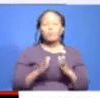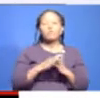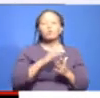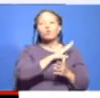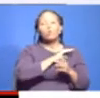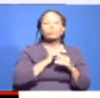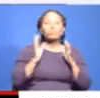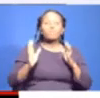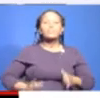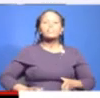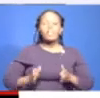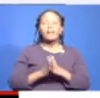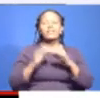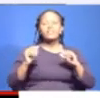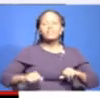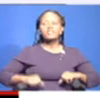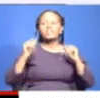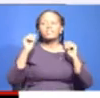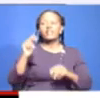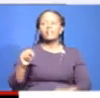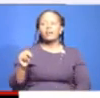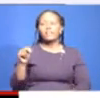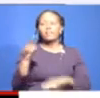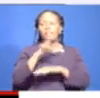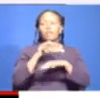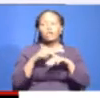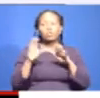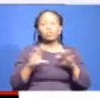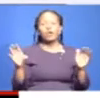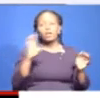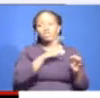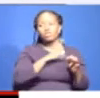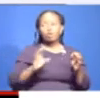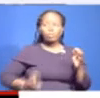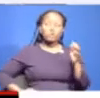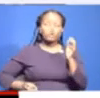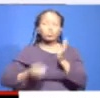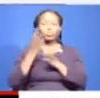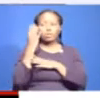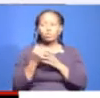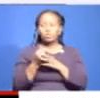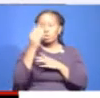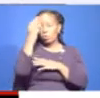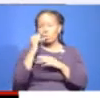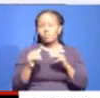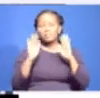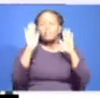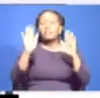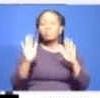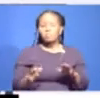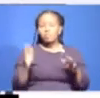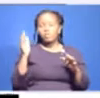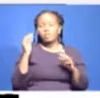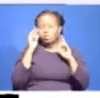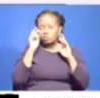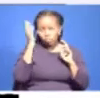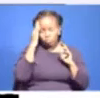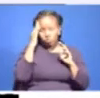NLC, to launch these tools, because it's very, very important to see how the